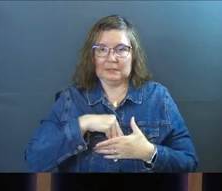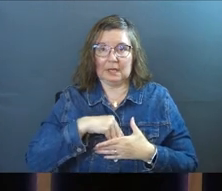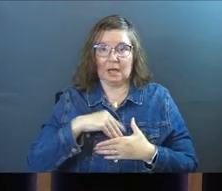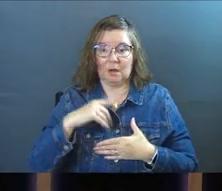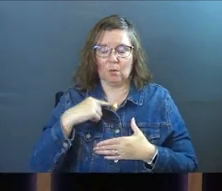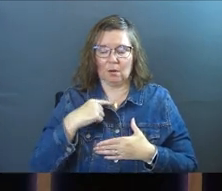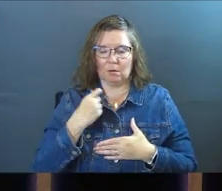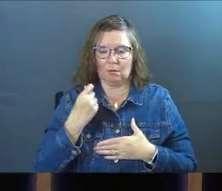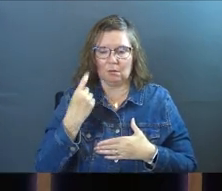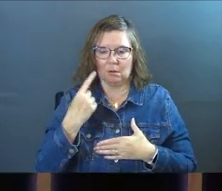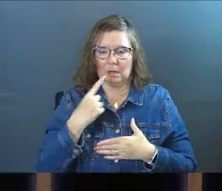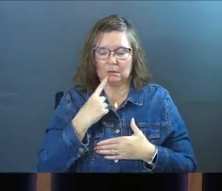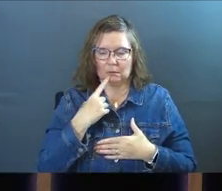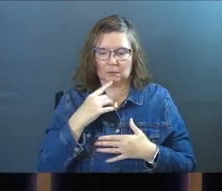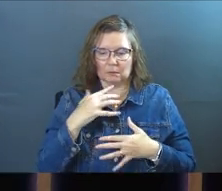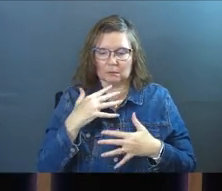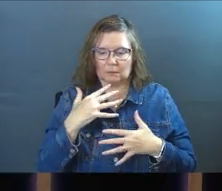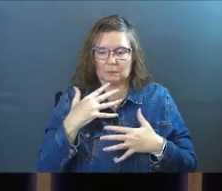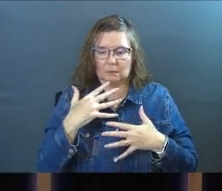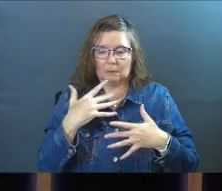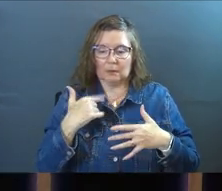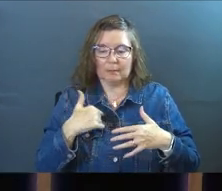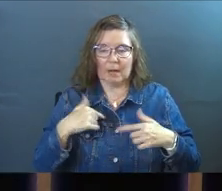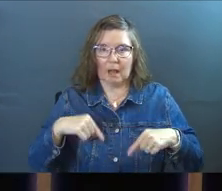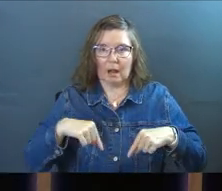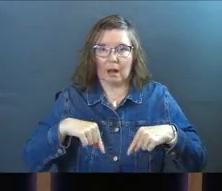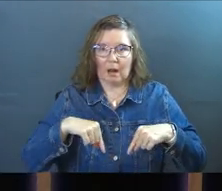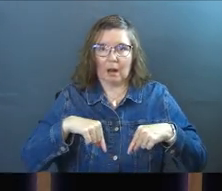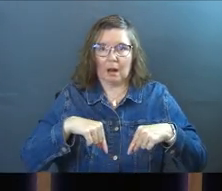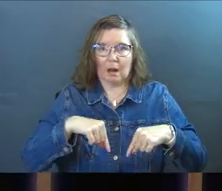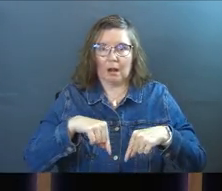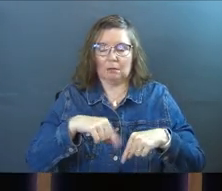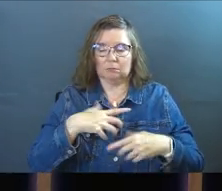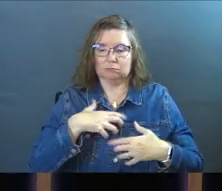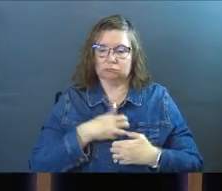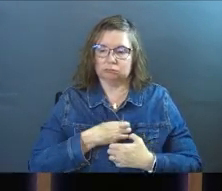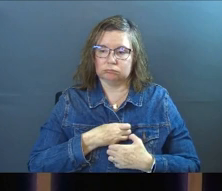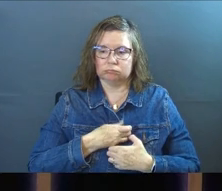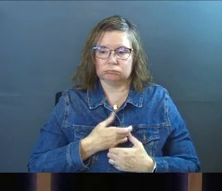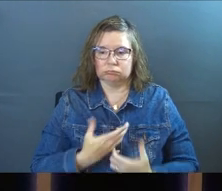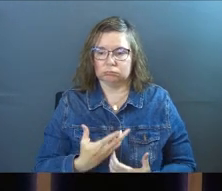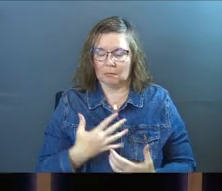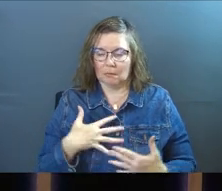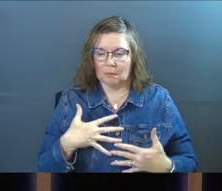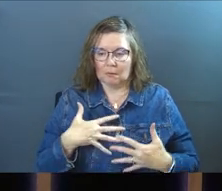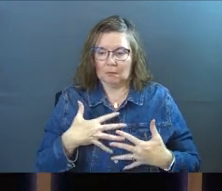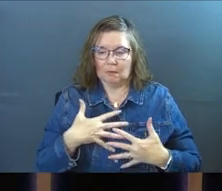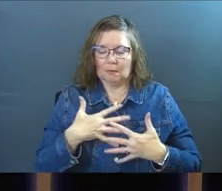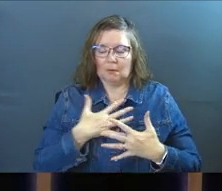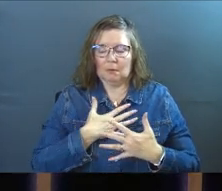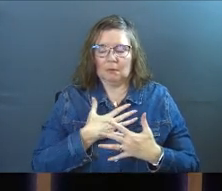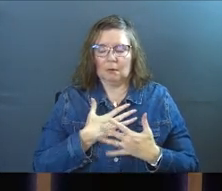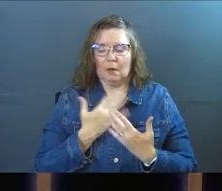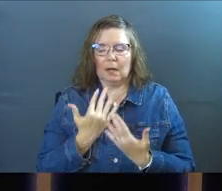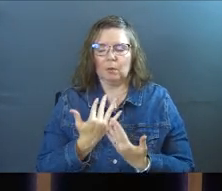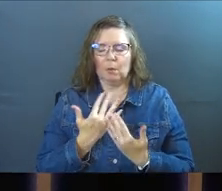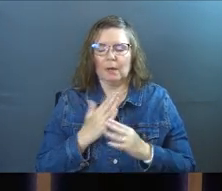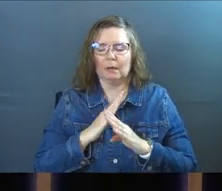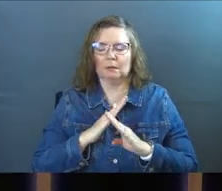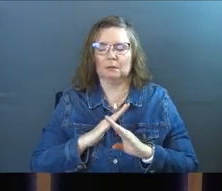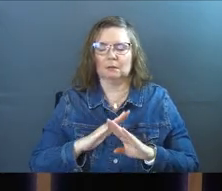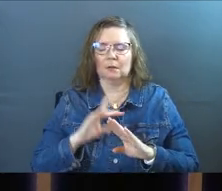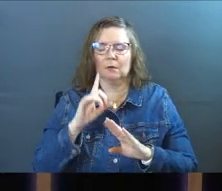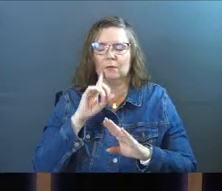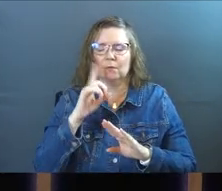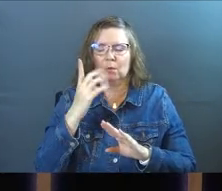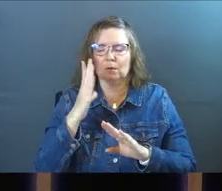trembled inside when I heard this. My lips quivered with fear. My legs gave way beneath me, and I shook in terror. I will wait quietly for